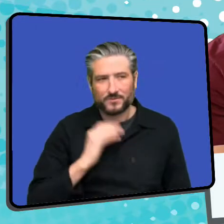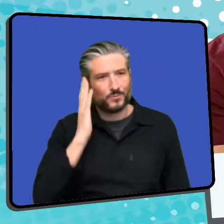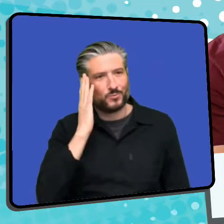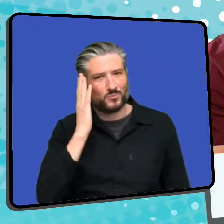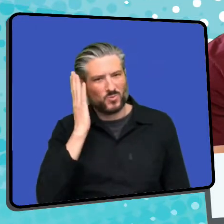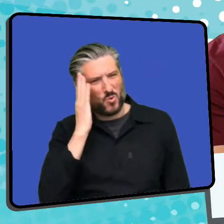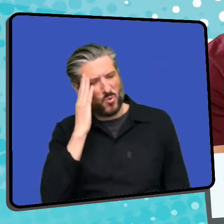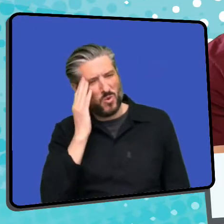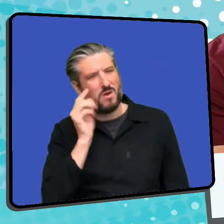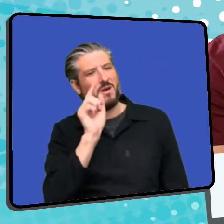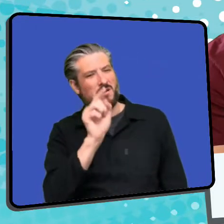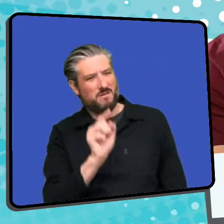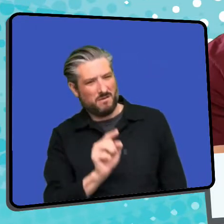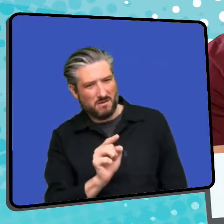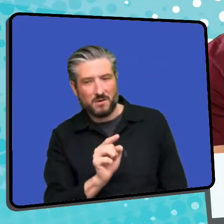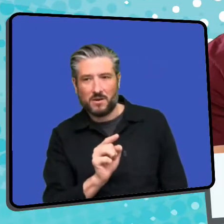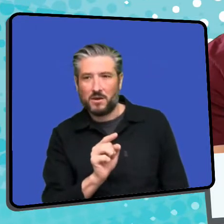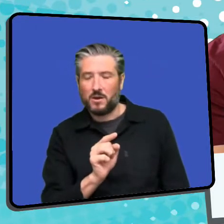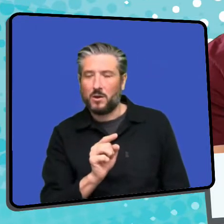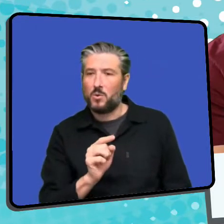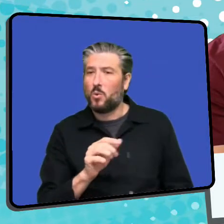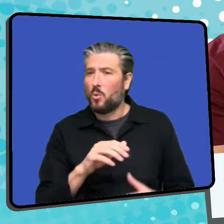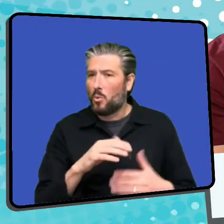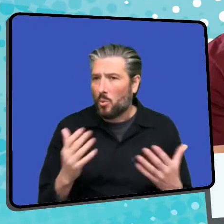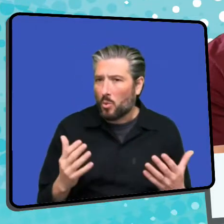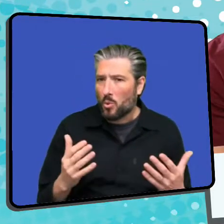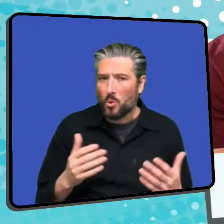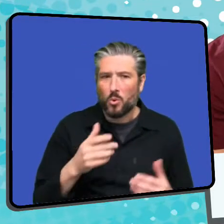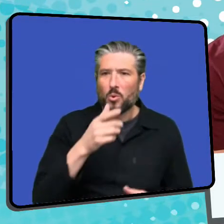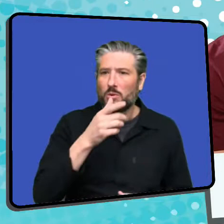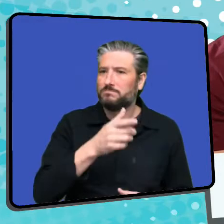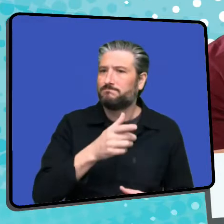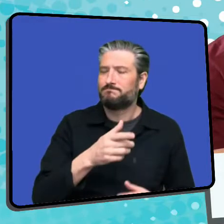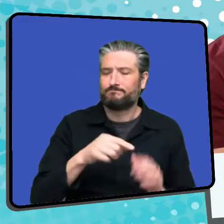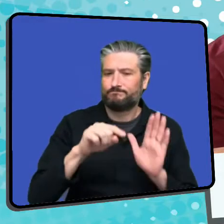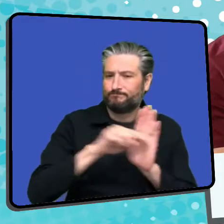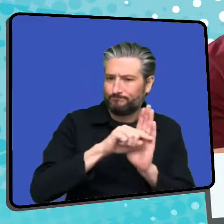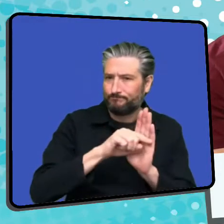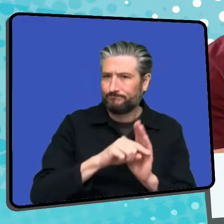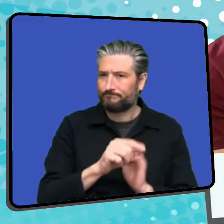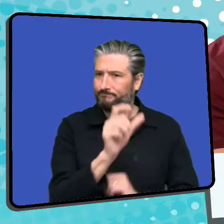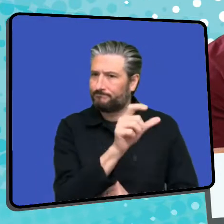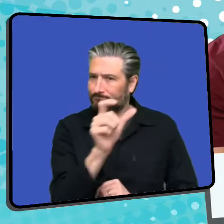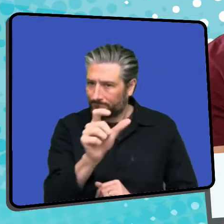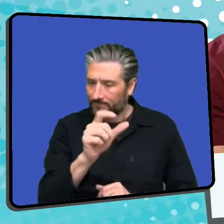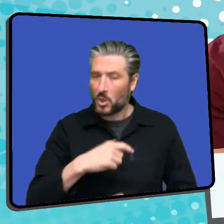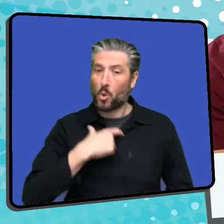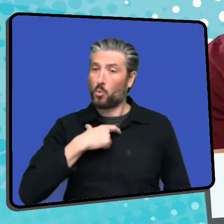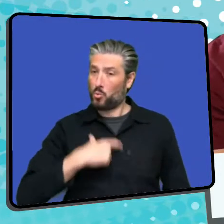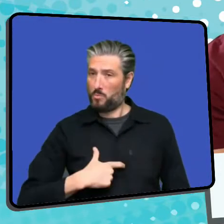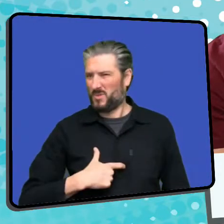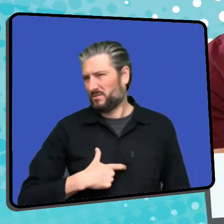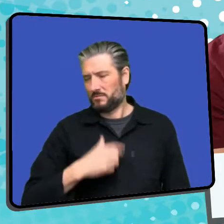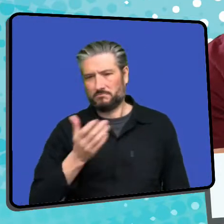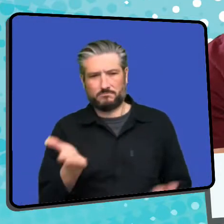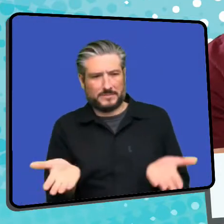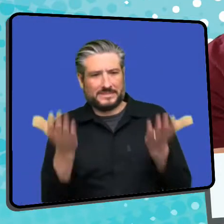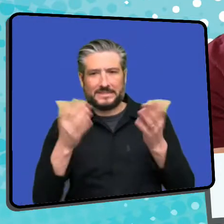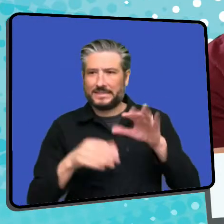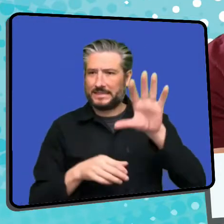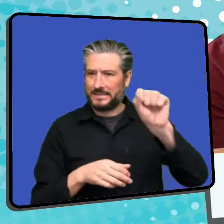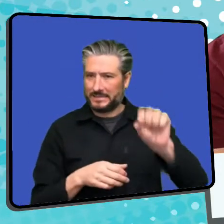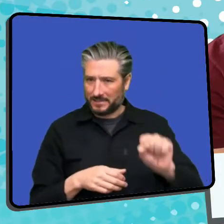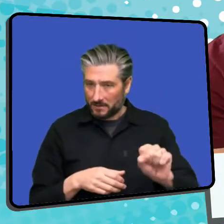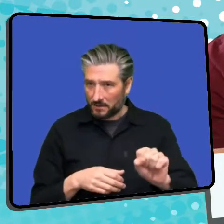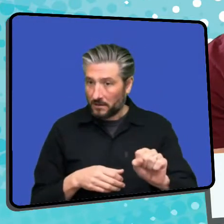this. But how in this case, so we're talking about disruptive opinion spam, and the risk of this